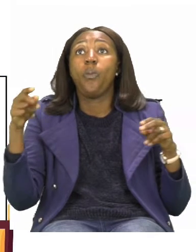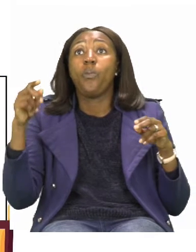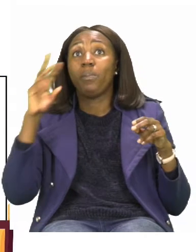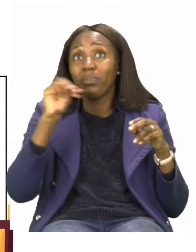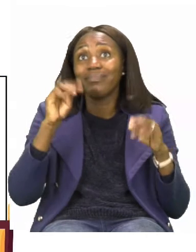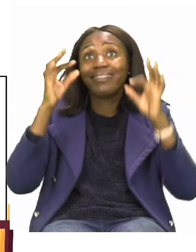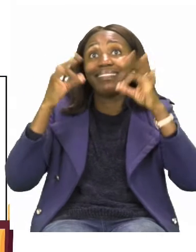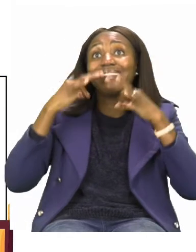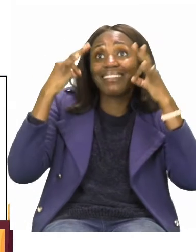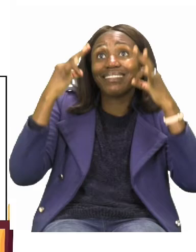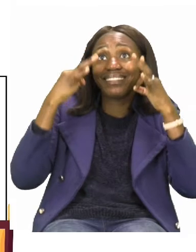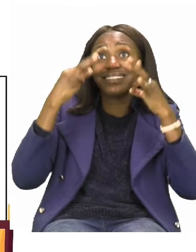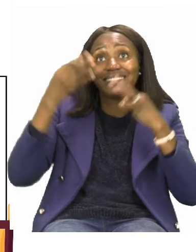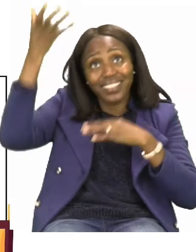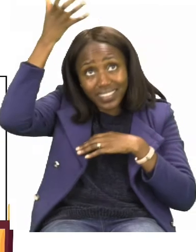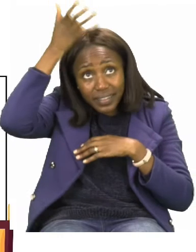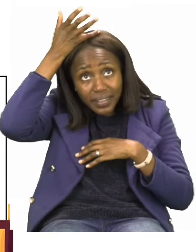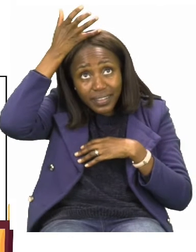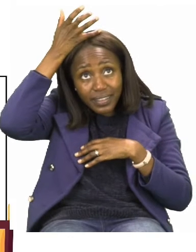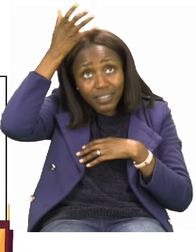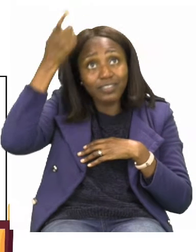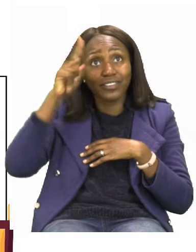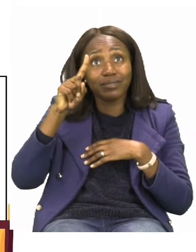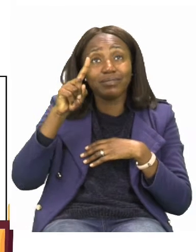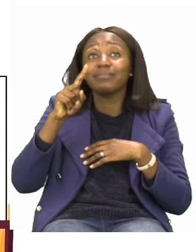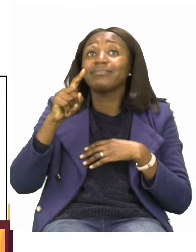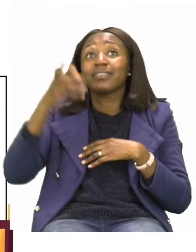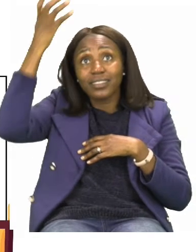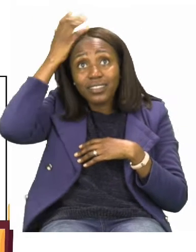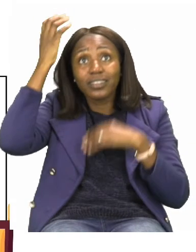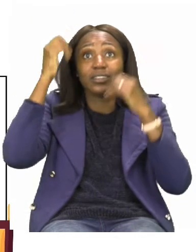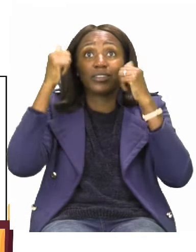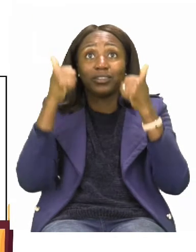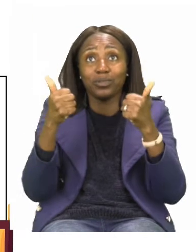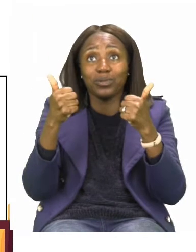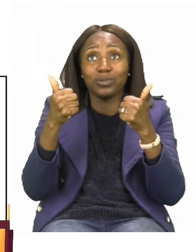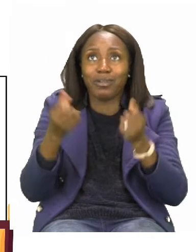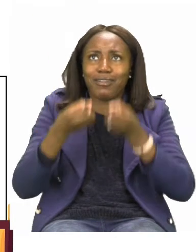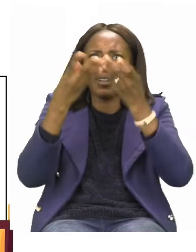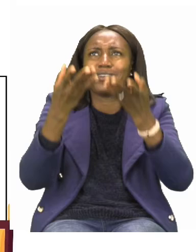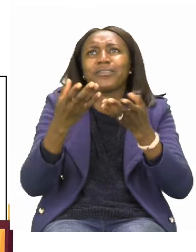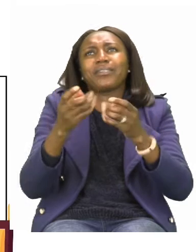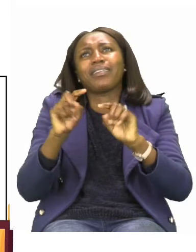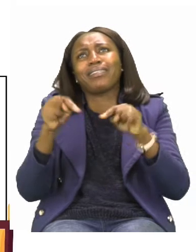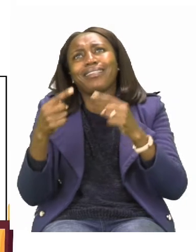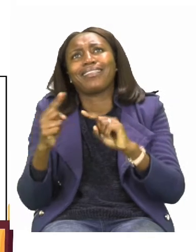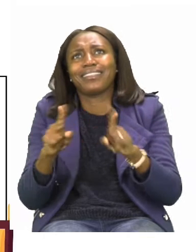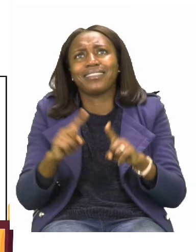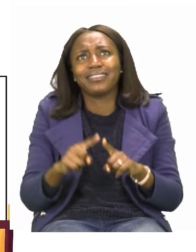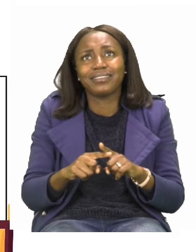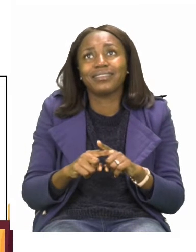king. The good king brings her things.